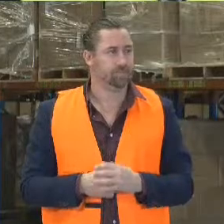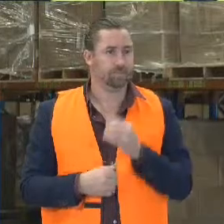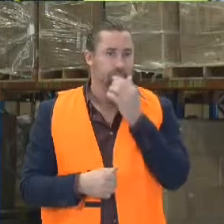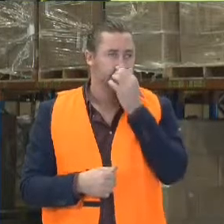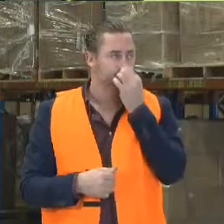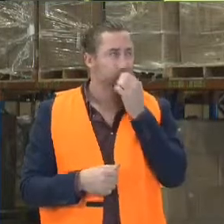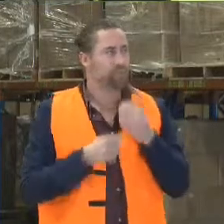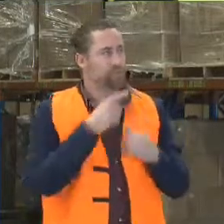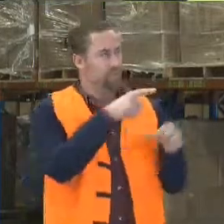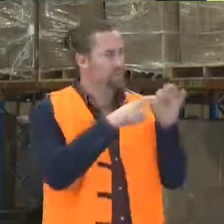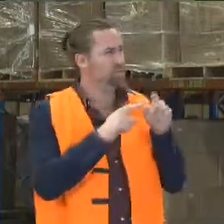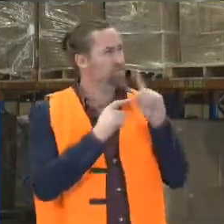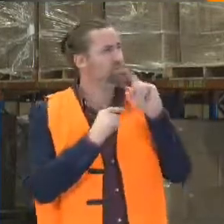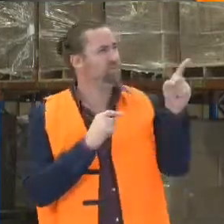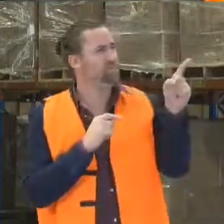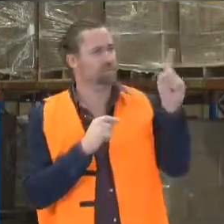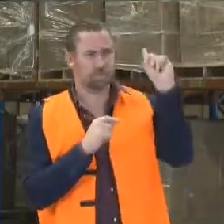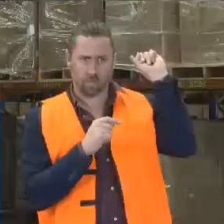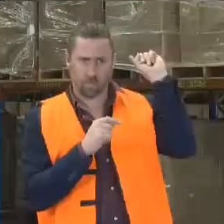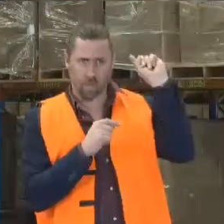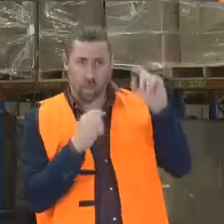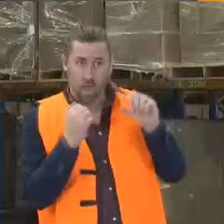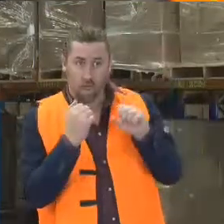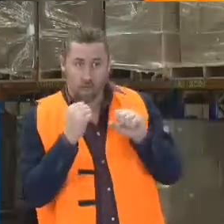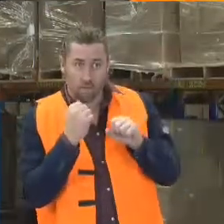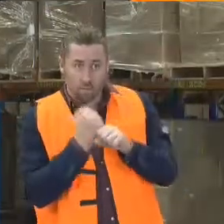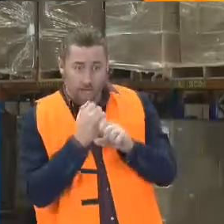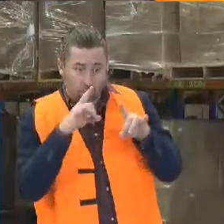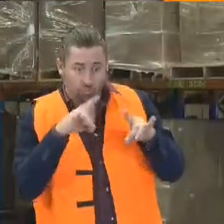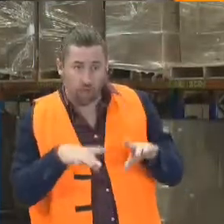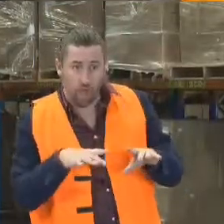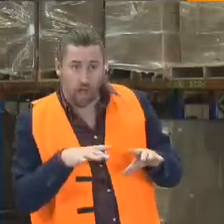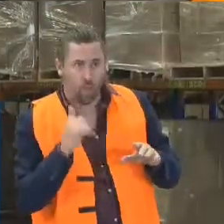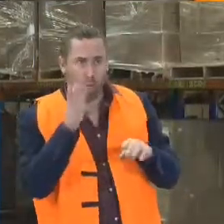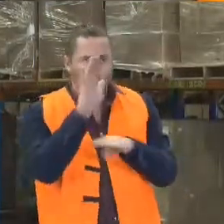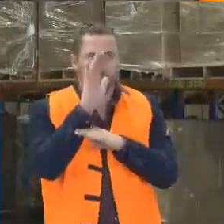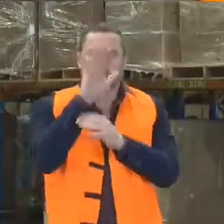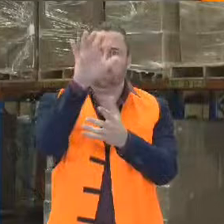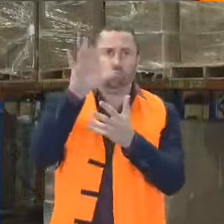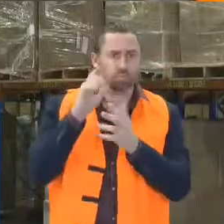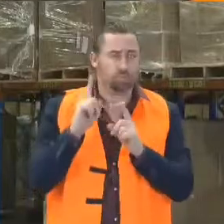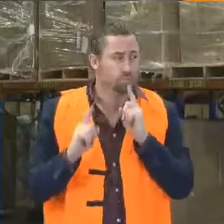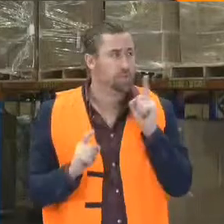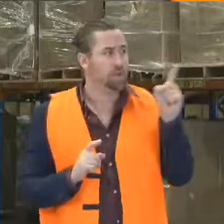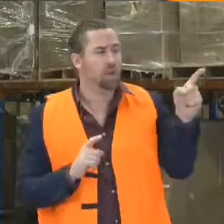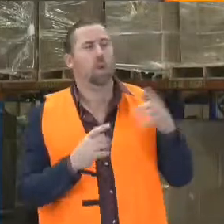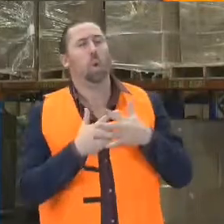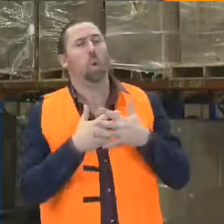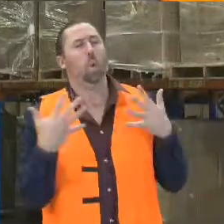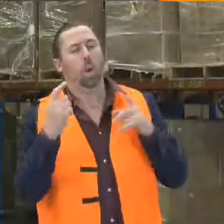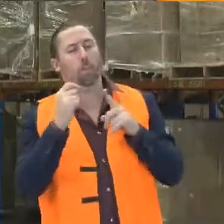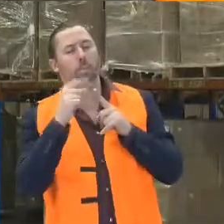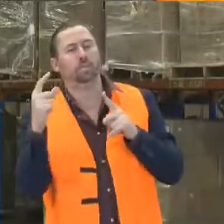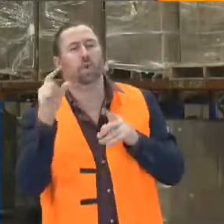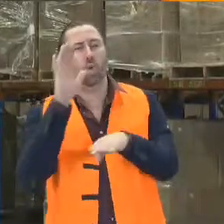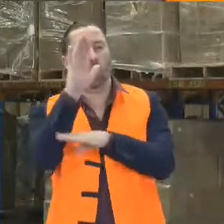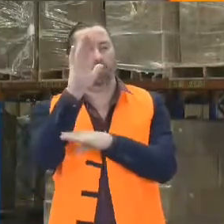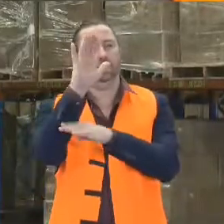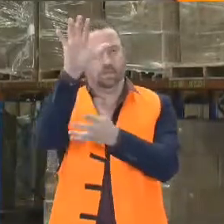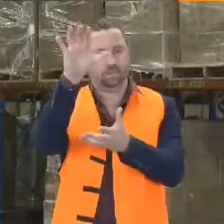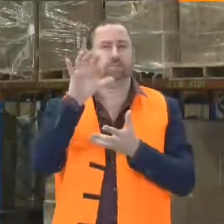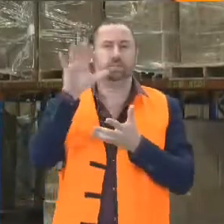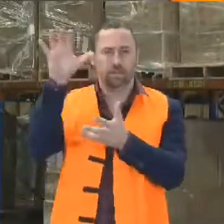Any questions? Premier, how much of this is made in Australia and how much are we sourcing from overseas? Yeah, look, a lot of it's sourced from overseas, but we are now turning